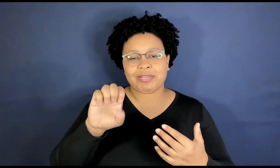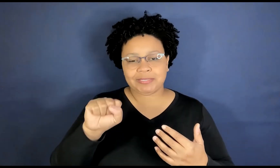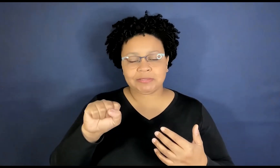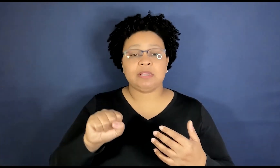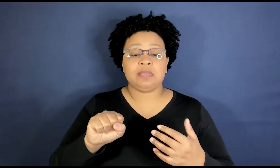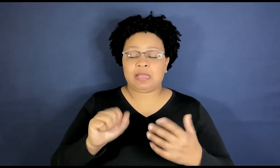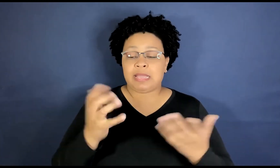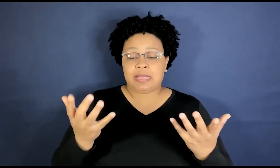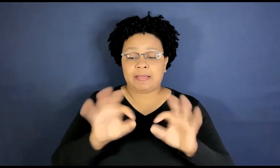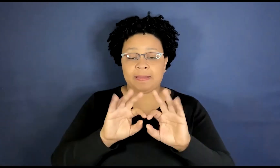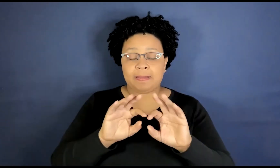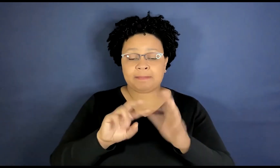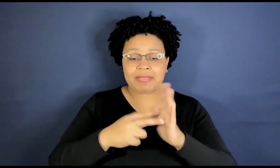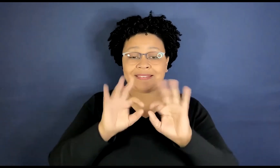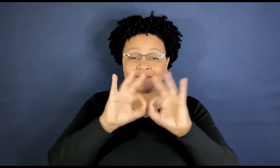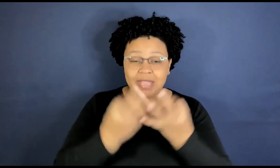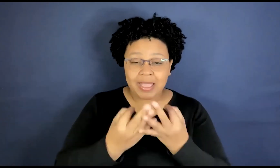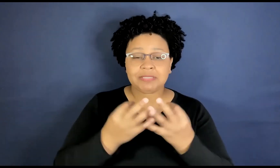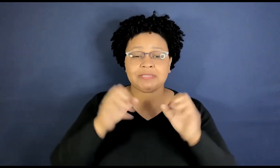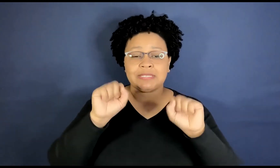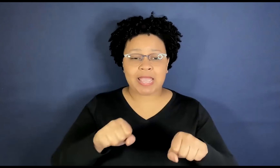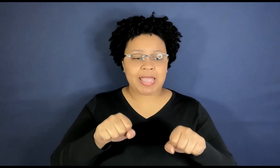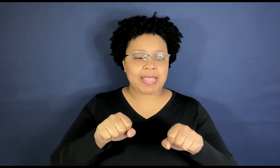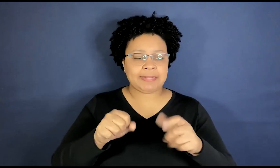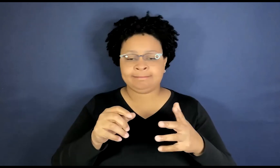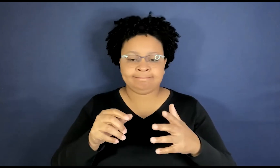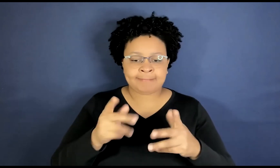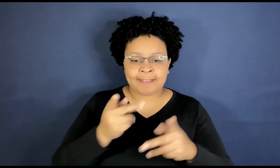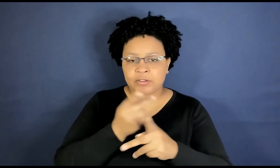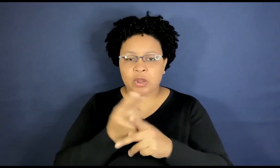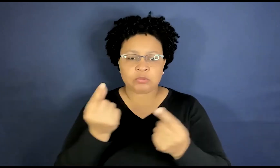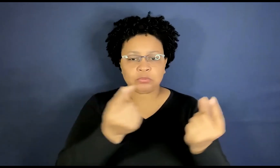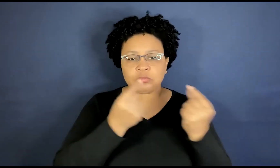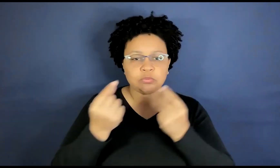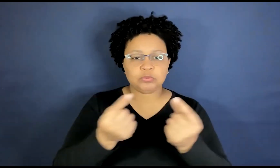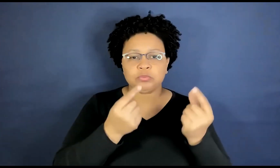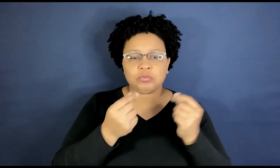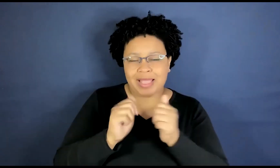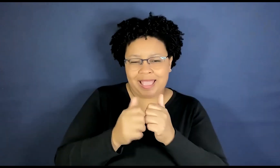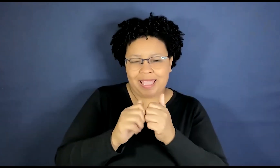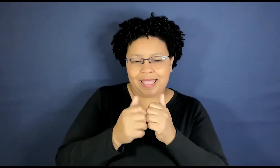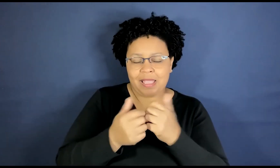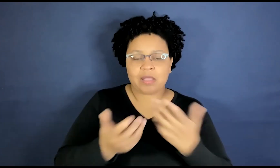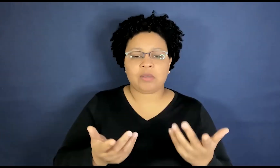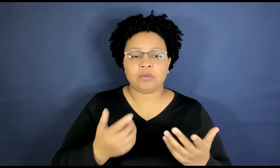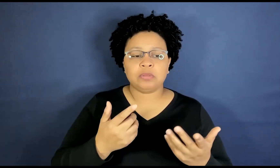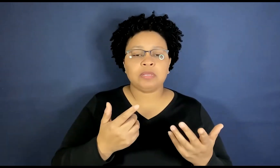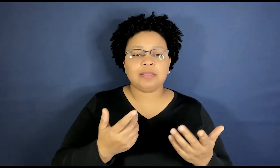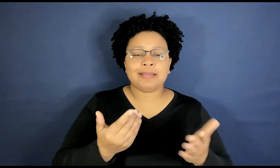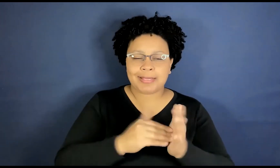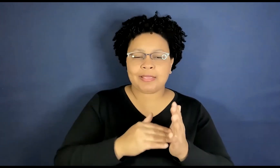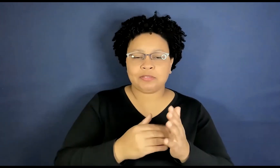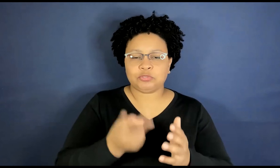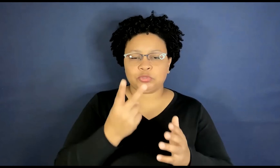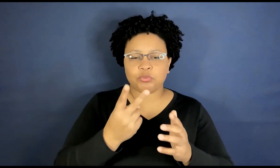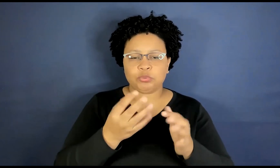can navigate or really understand and accept the diagnosis for their child. We have it in English and we have it in Spanish.